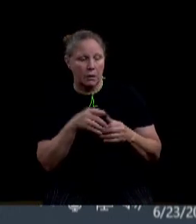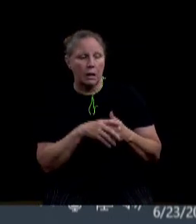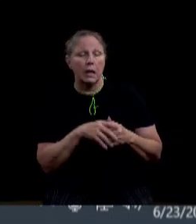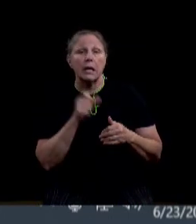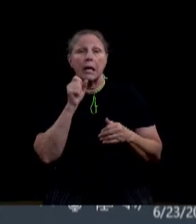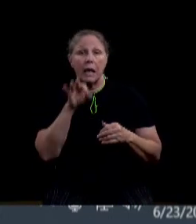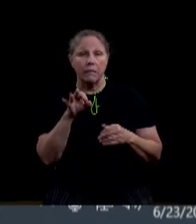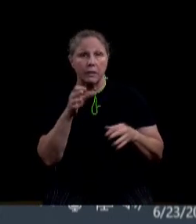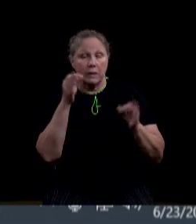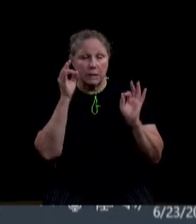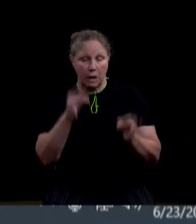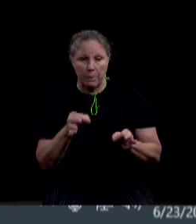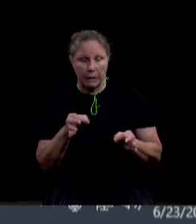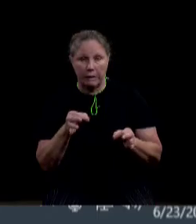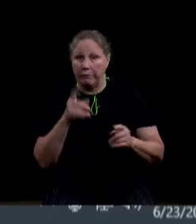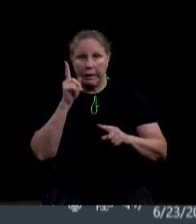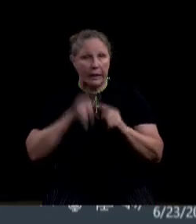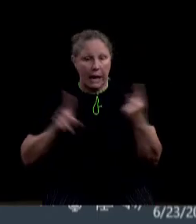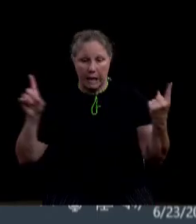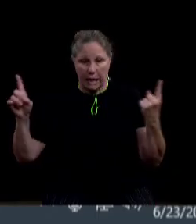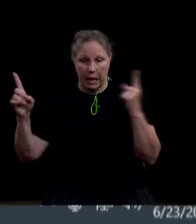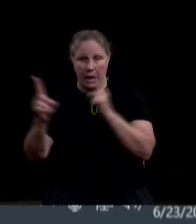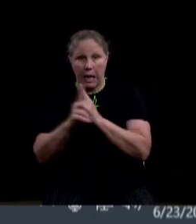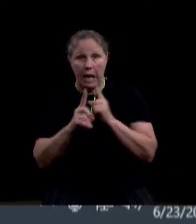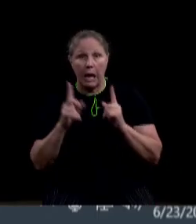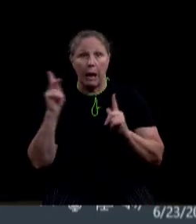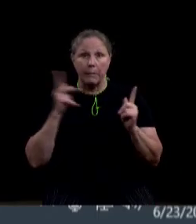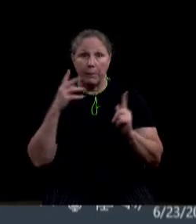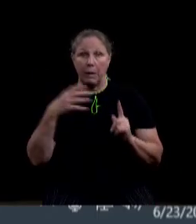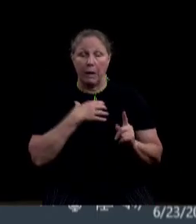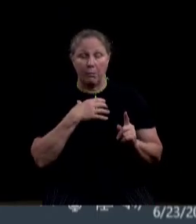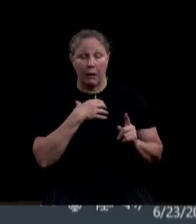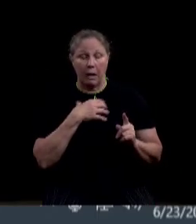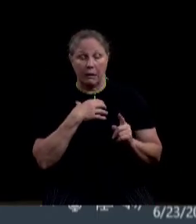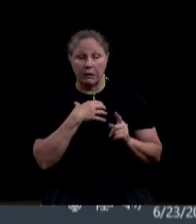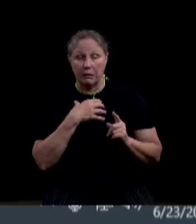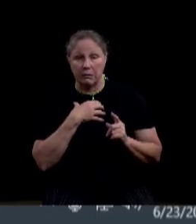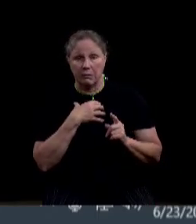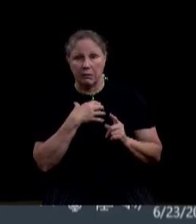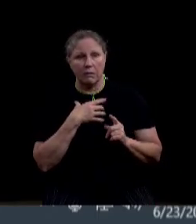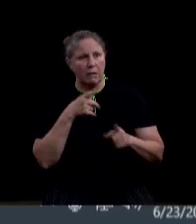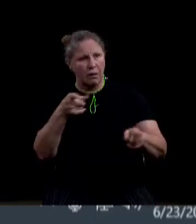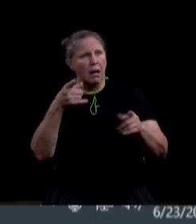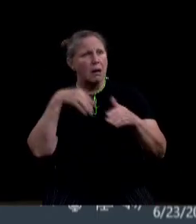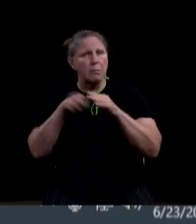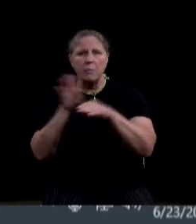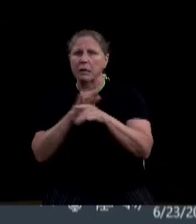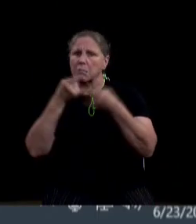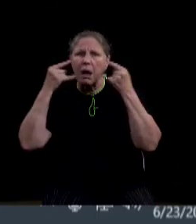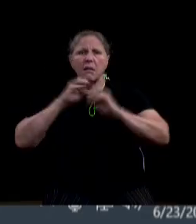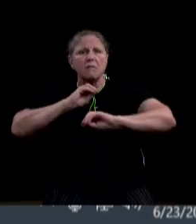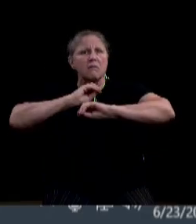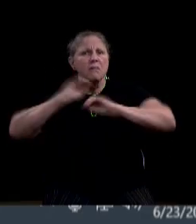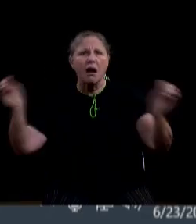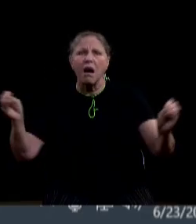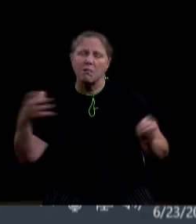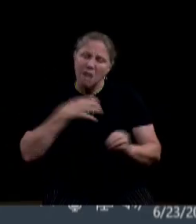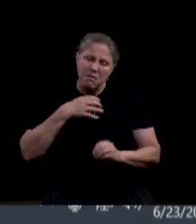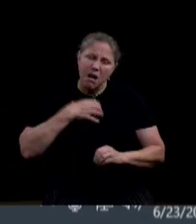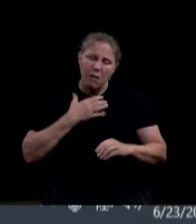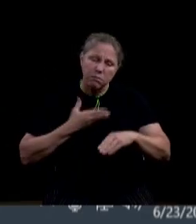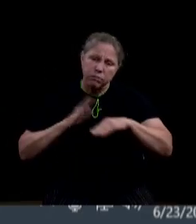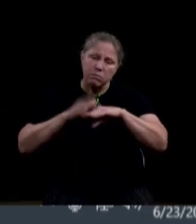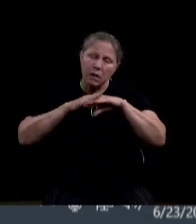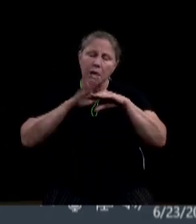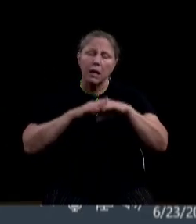getting complaints that you know, people are in their businesses and not maintaining that 6 foot distance, then we're going to have to send our code enforcement officer